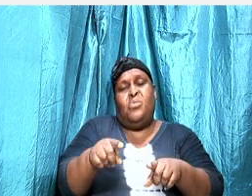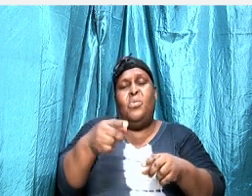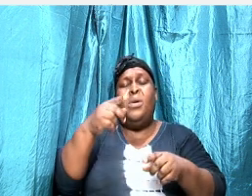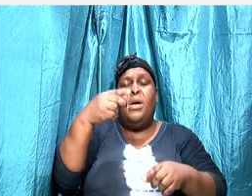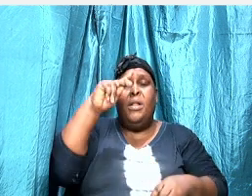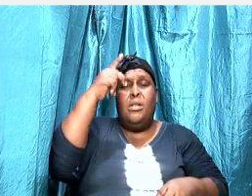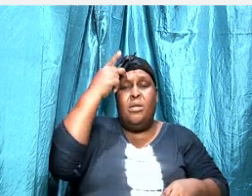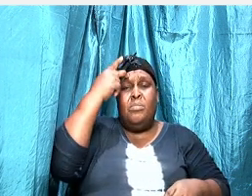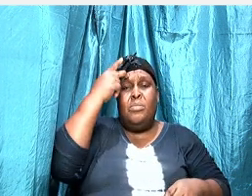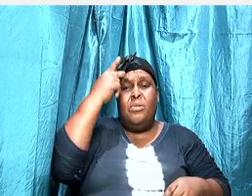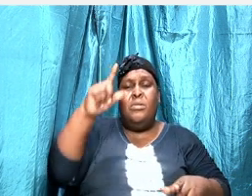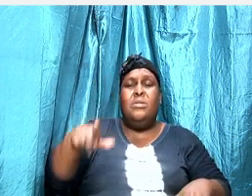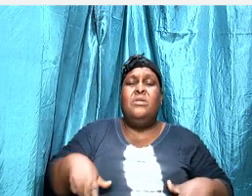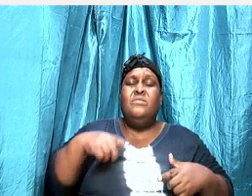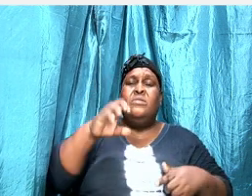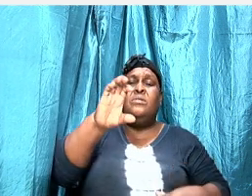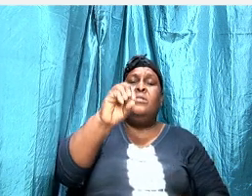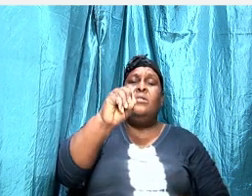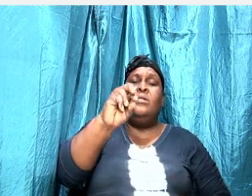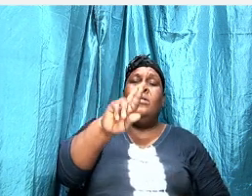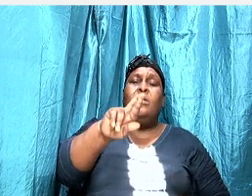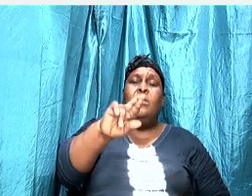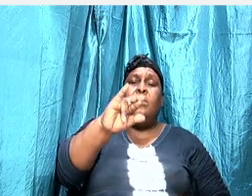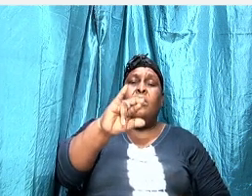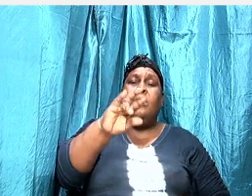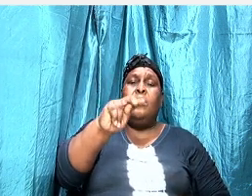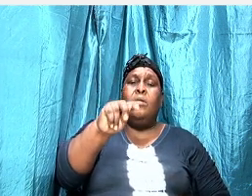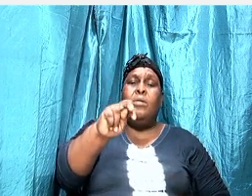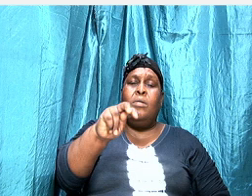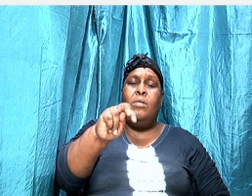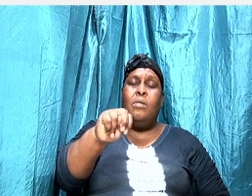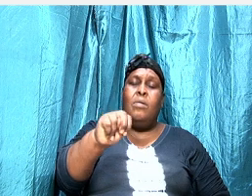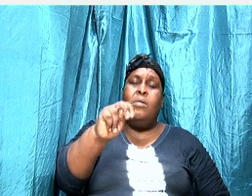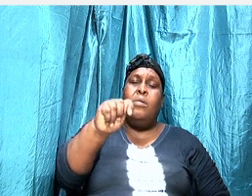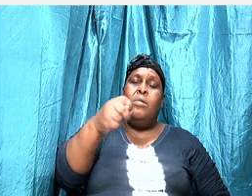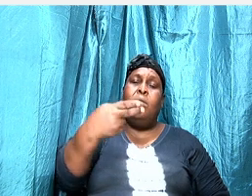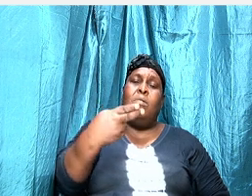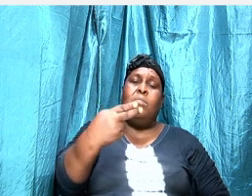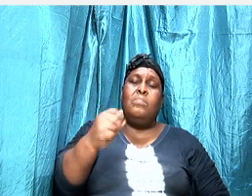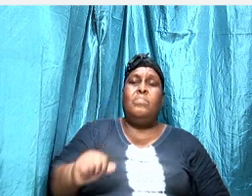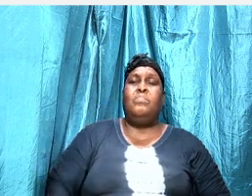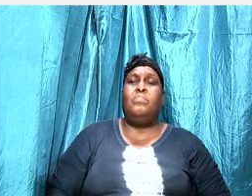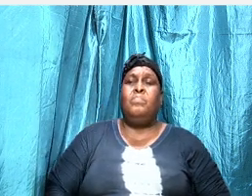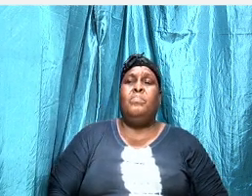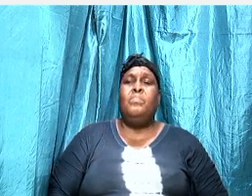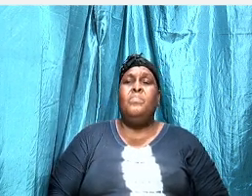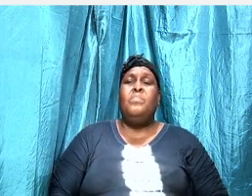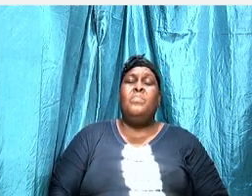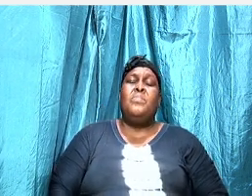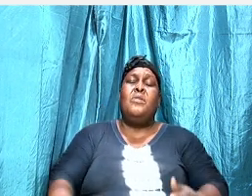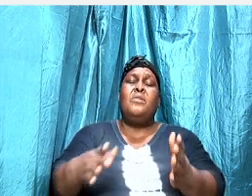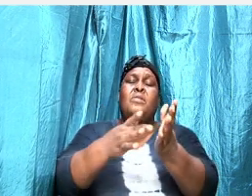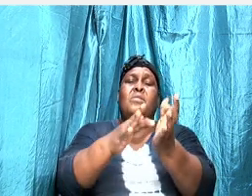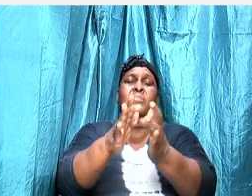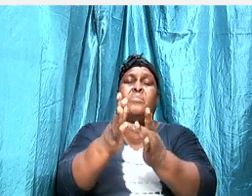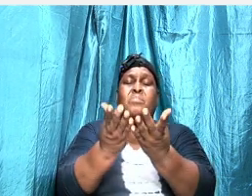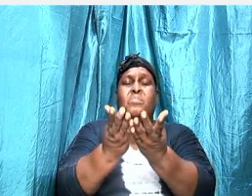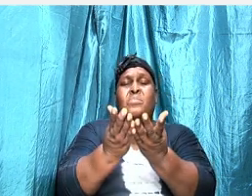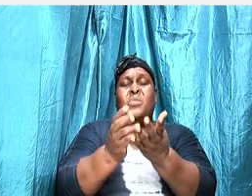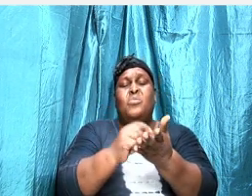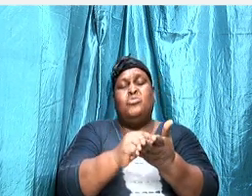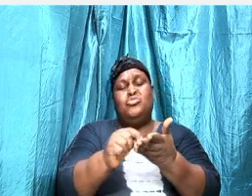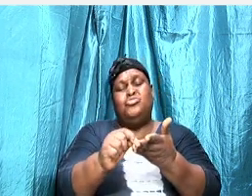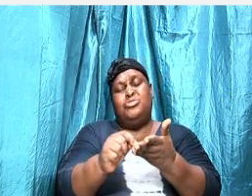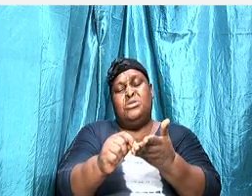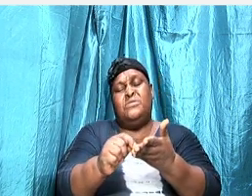Next slide. So there's a bit of a background of the book. The epistle itself was written to pave the way for